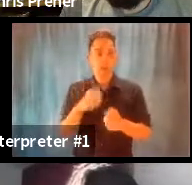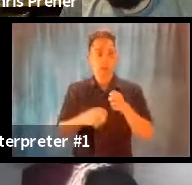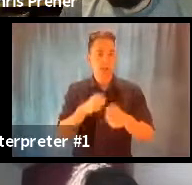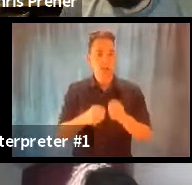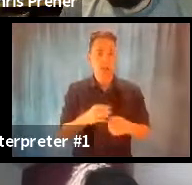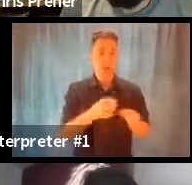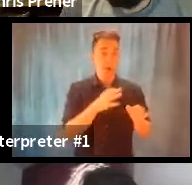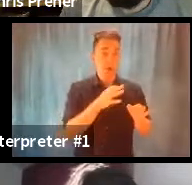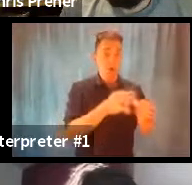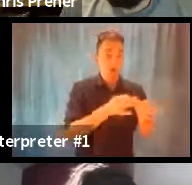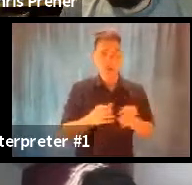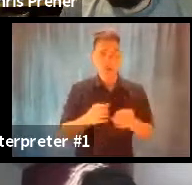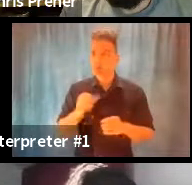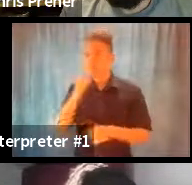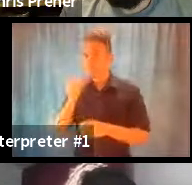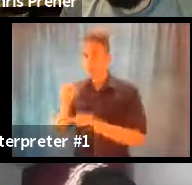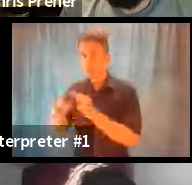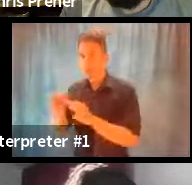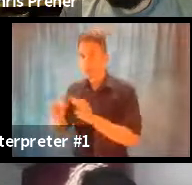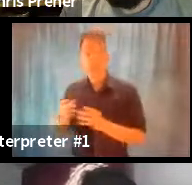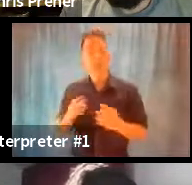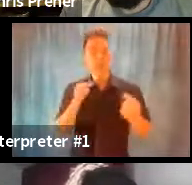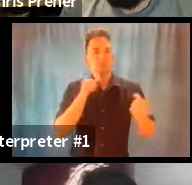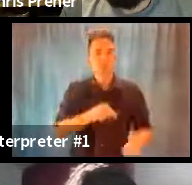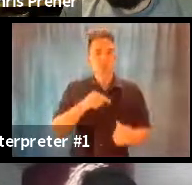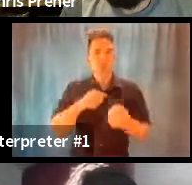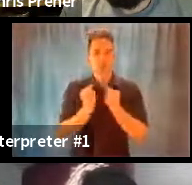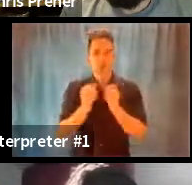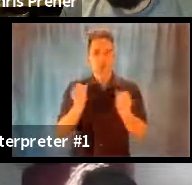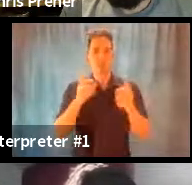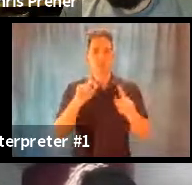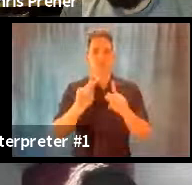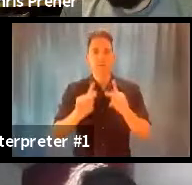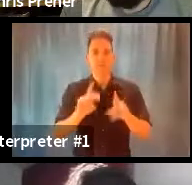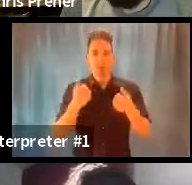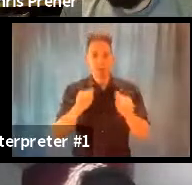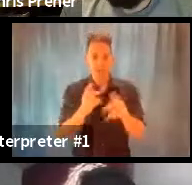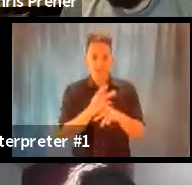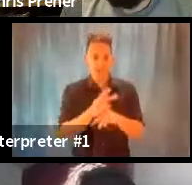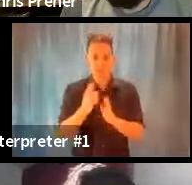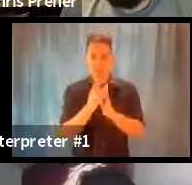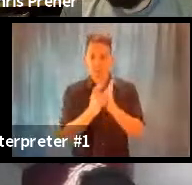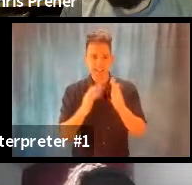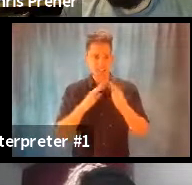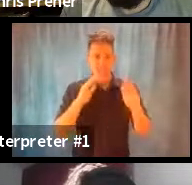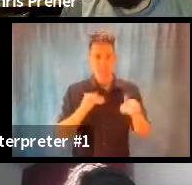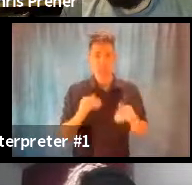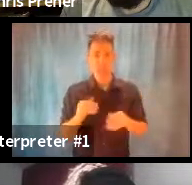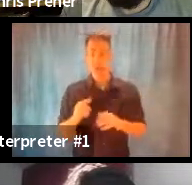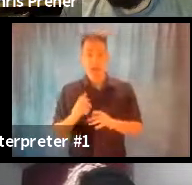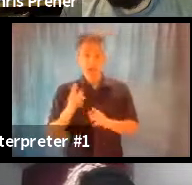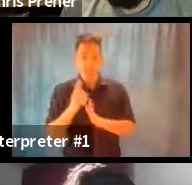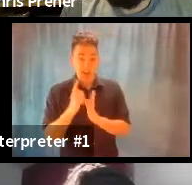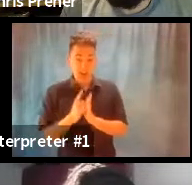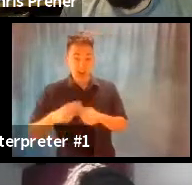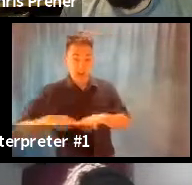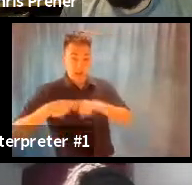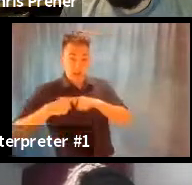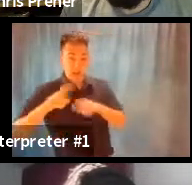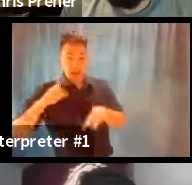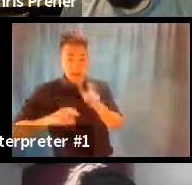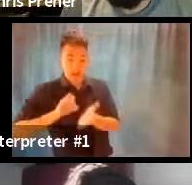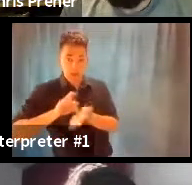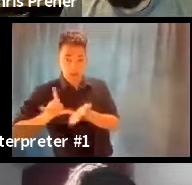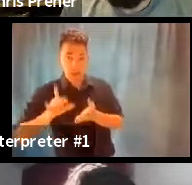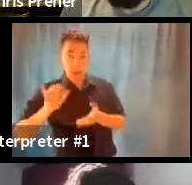with individuals struggling to navigate the complexities of the legal system, the evolving eviction moratoria, and a system of aid and support